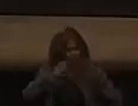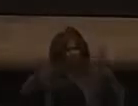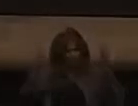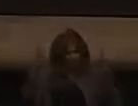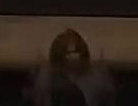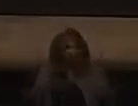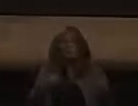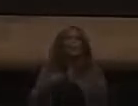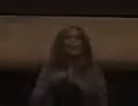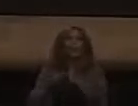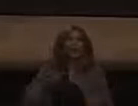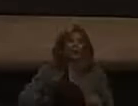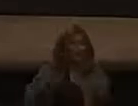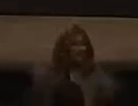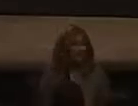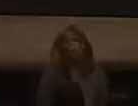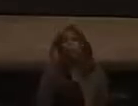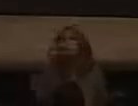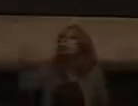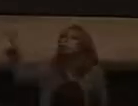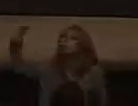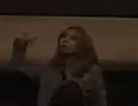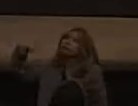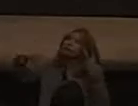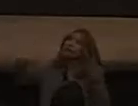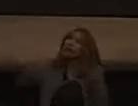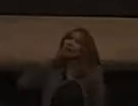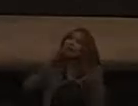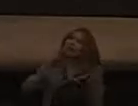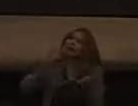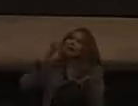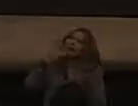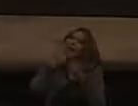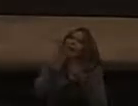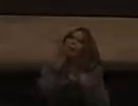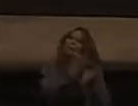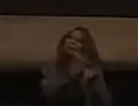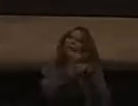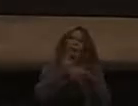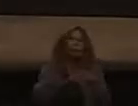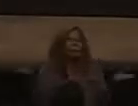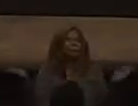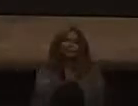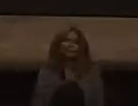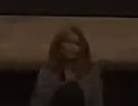or visit here that want to take advantage of everything that the city has to offer.